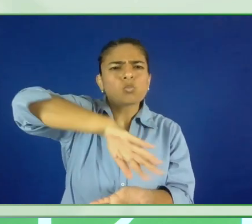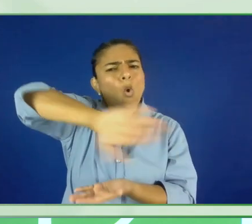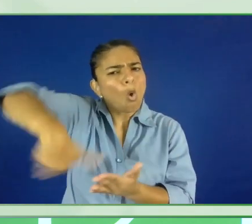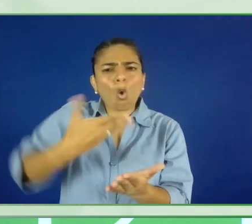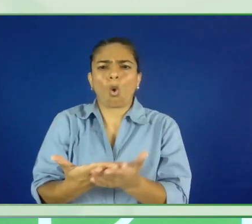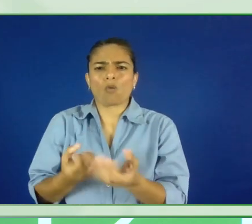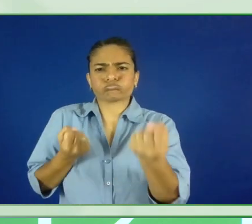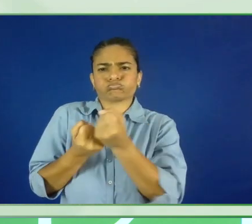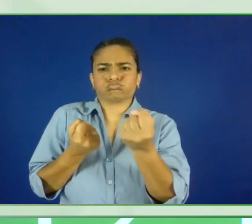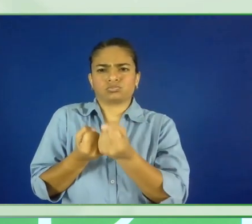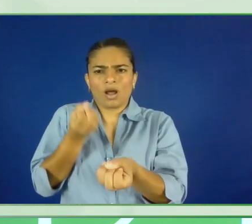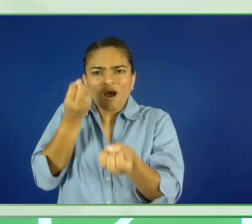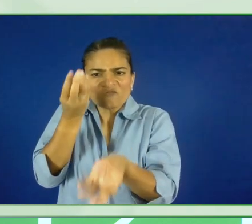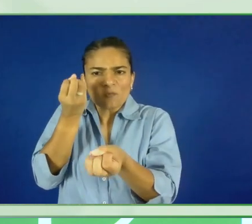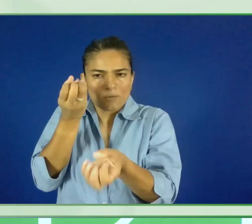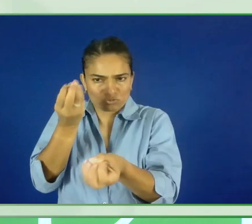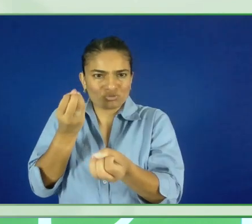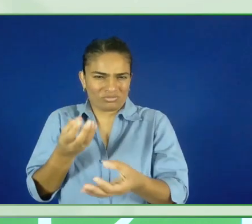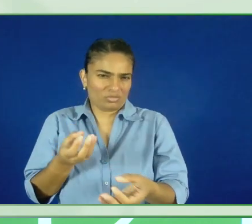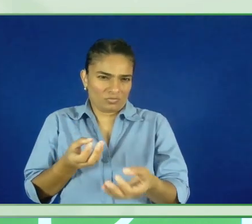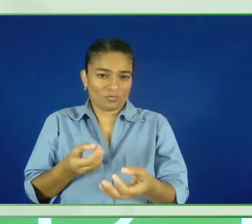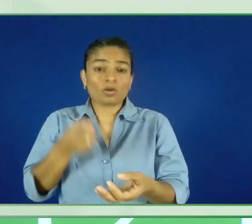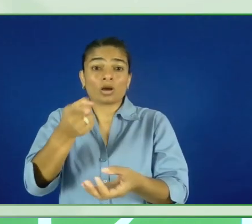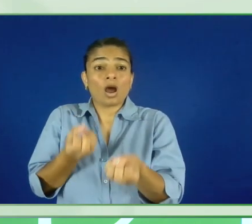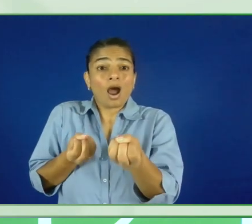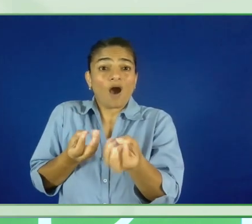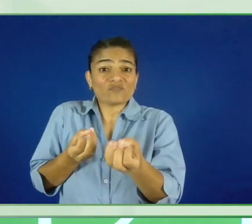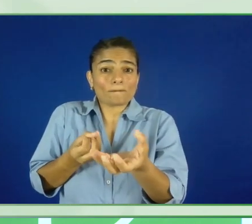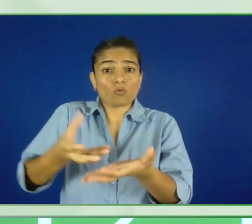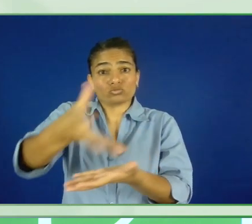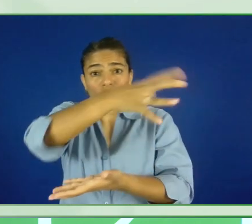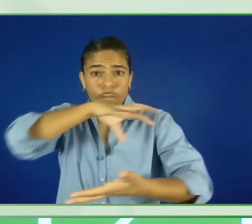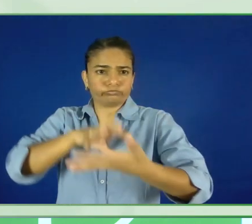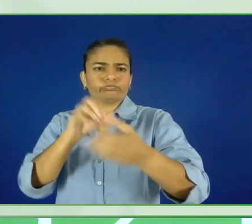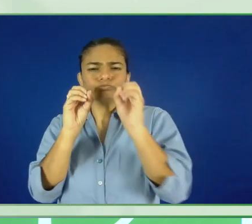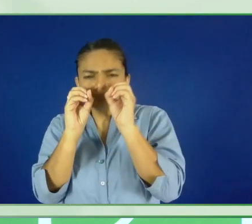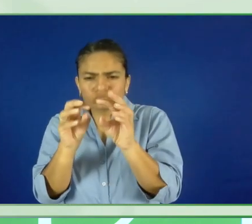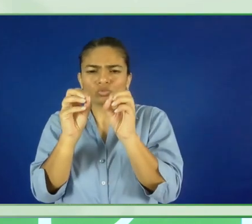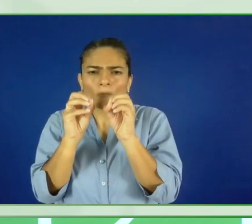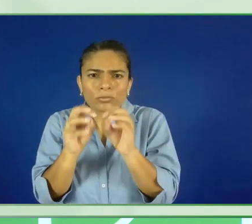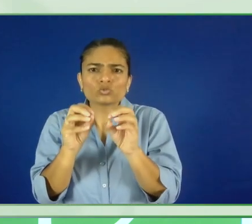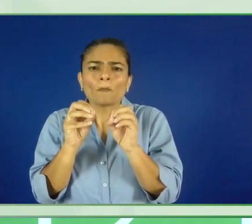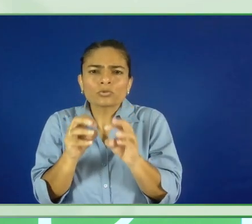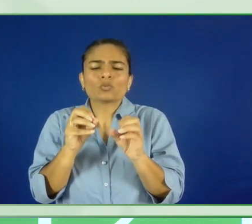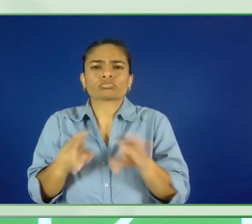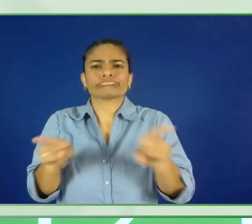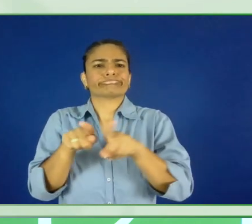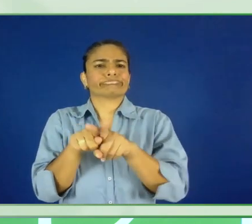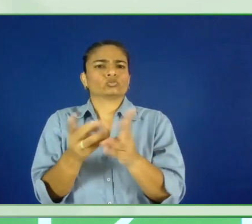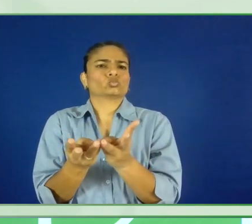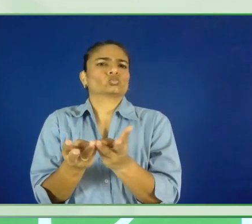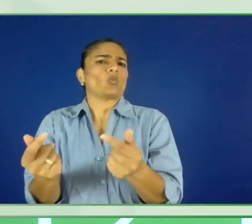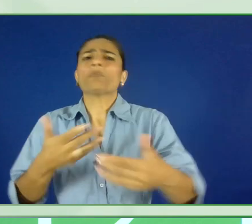videos, but all kinds of assistive solutions data in any form, structured or